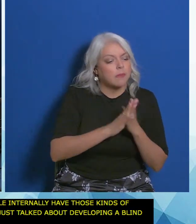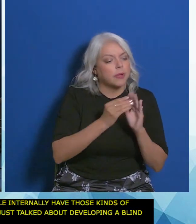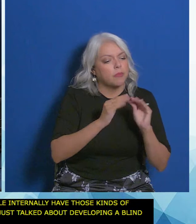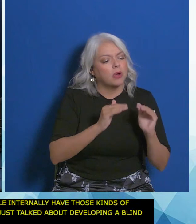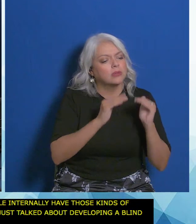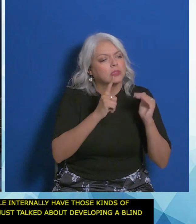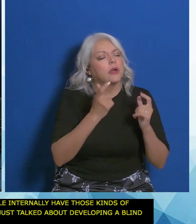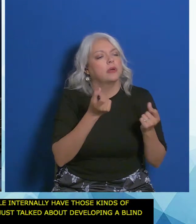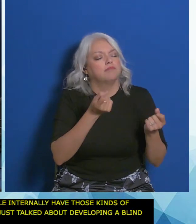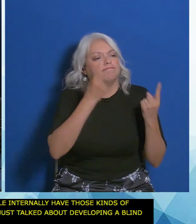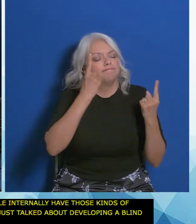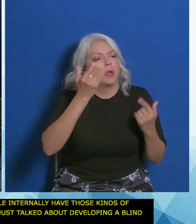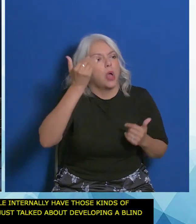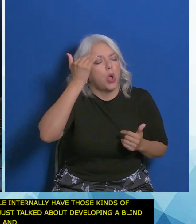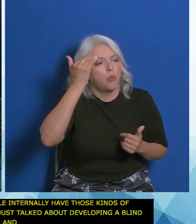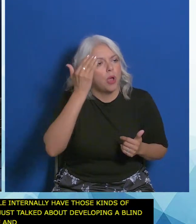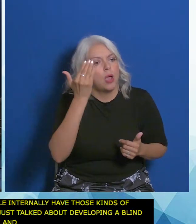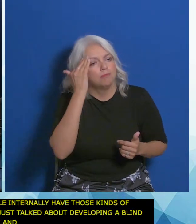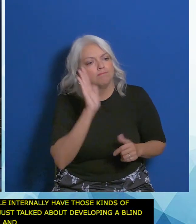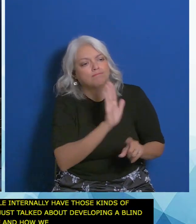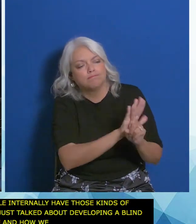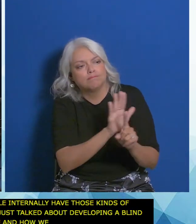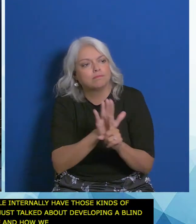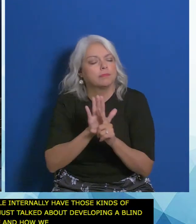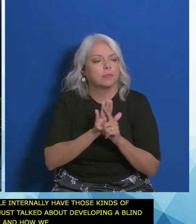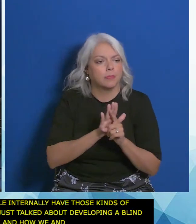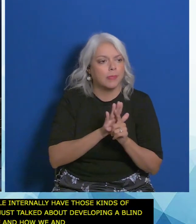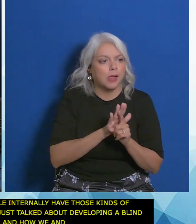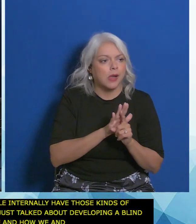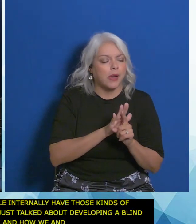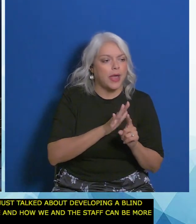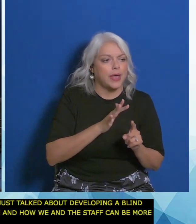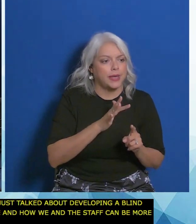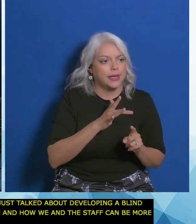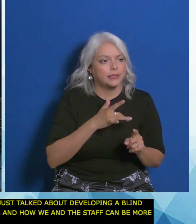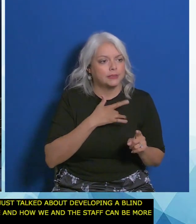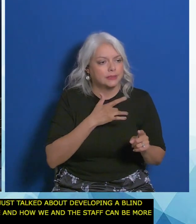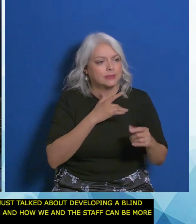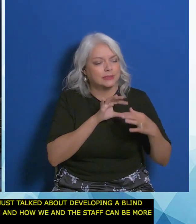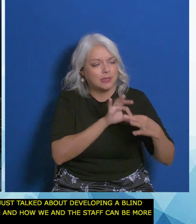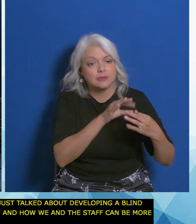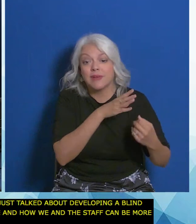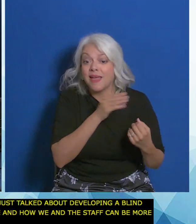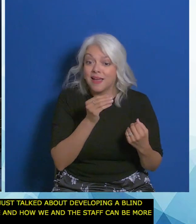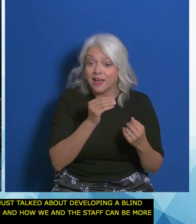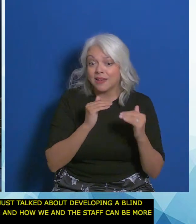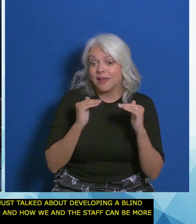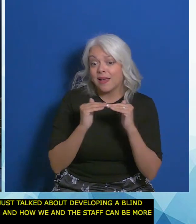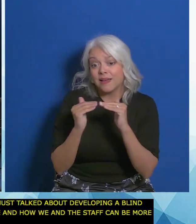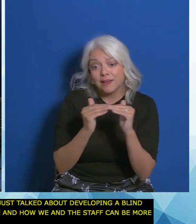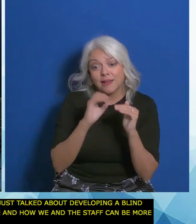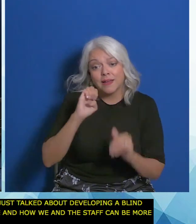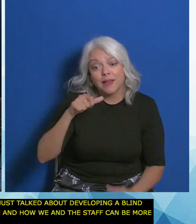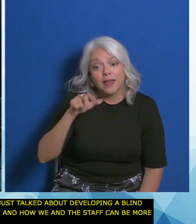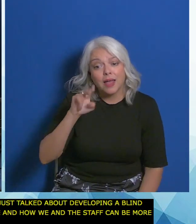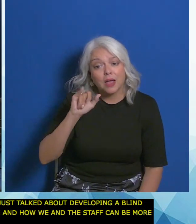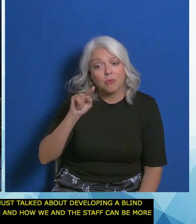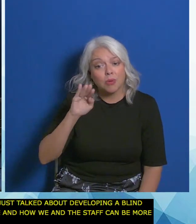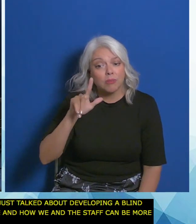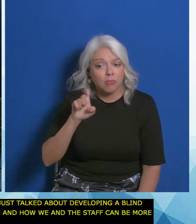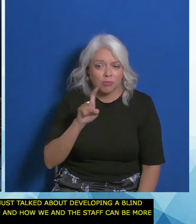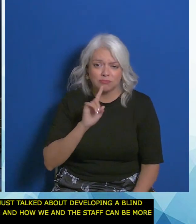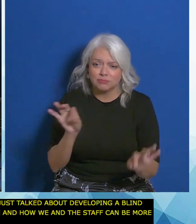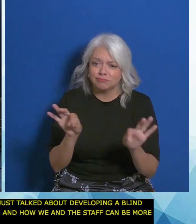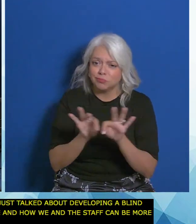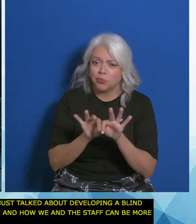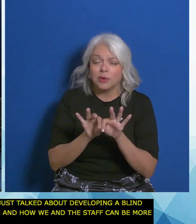more aware and more sensitive and more equitable, and how we